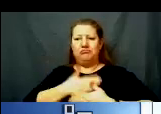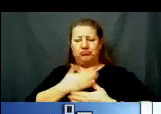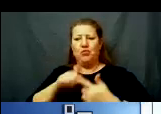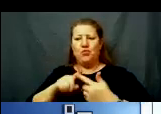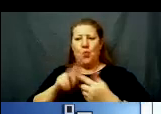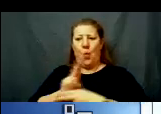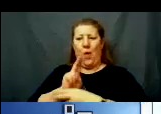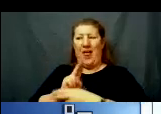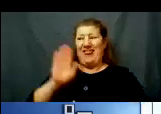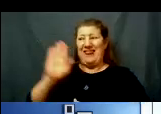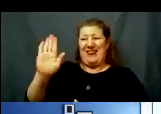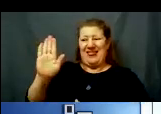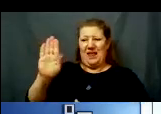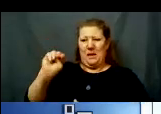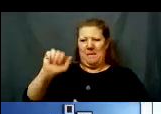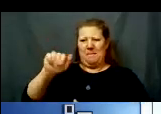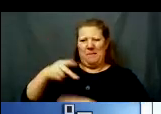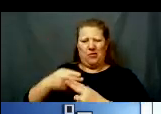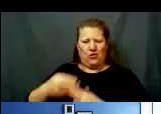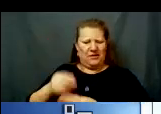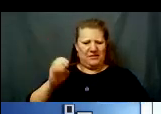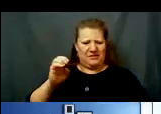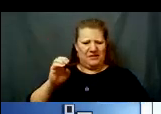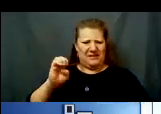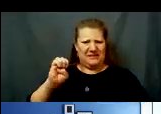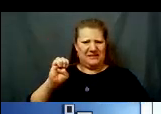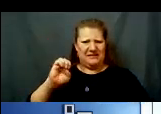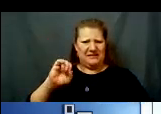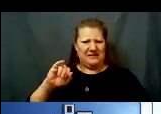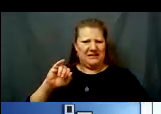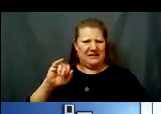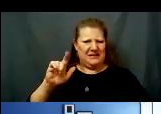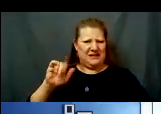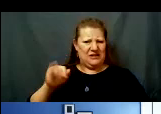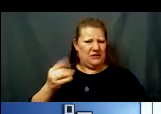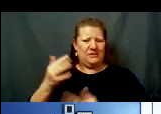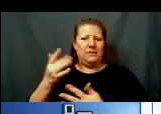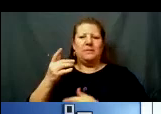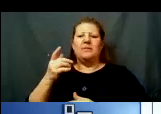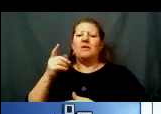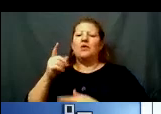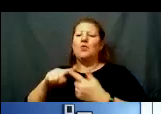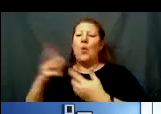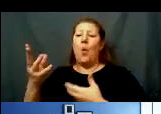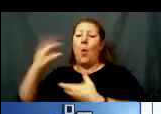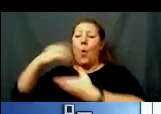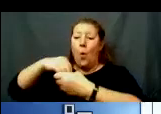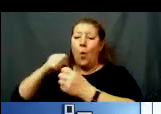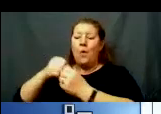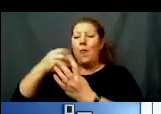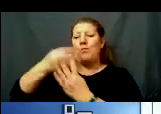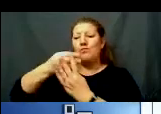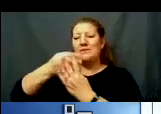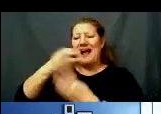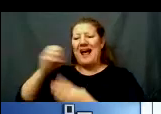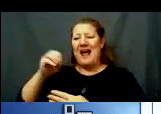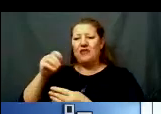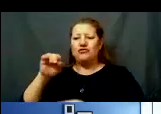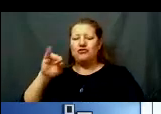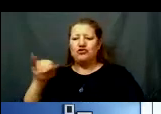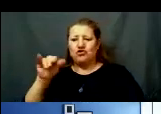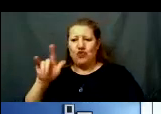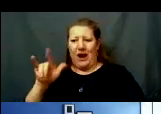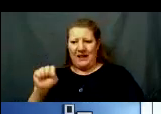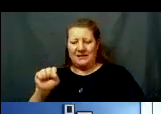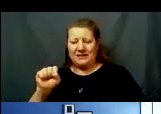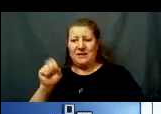mapping platform, which I think is called EJ Screen, to include prisons and jails. So including these